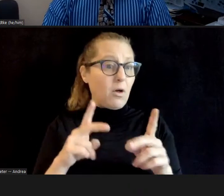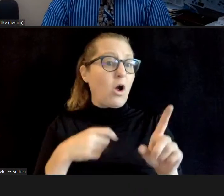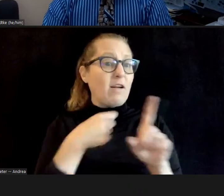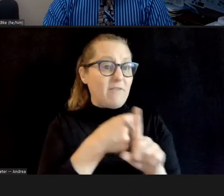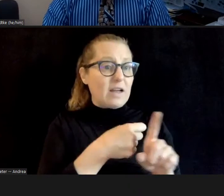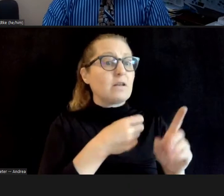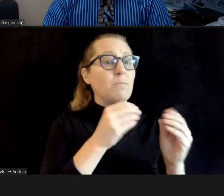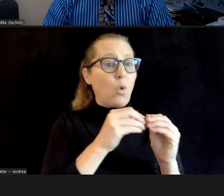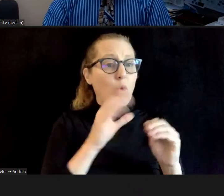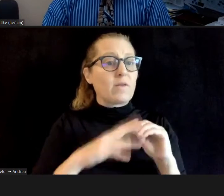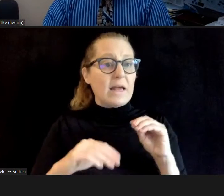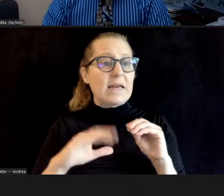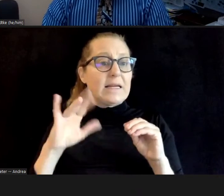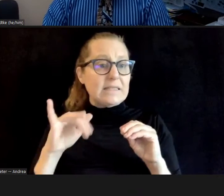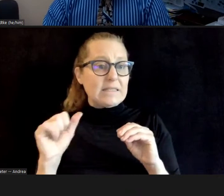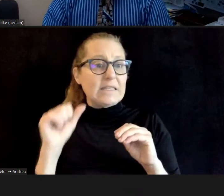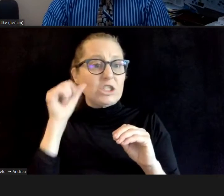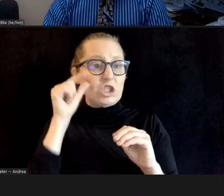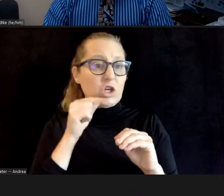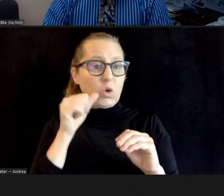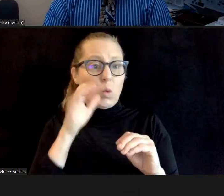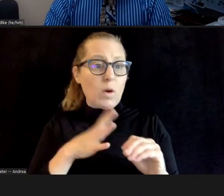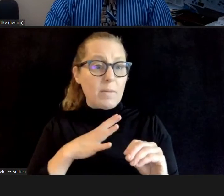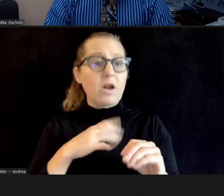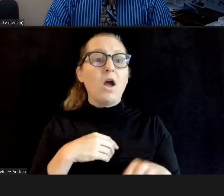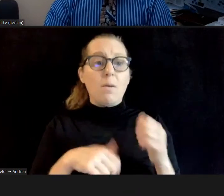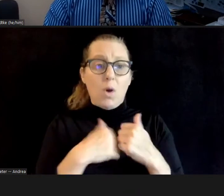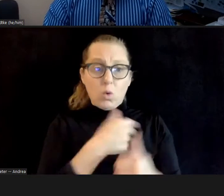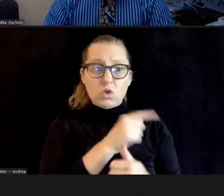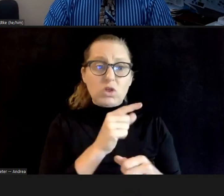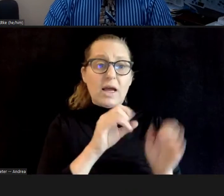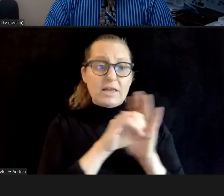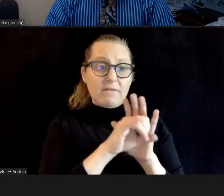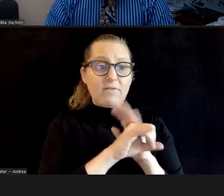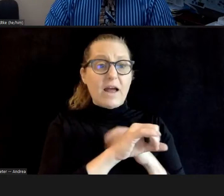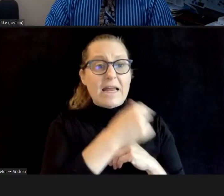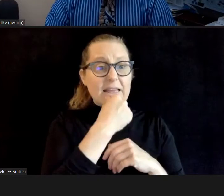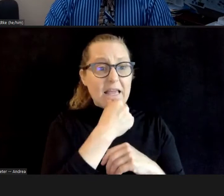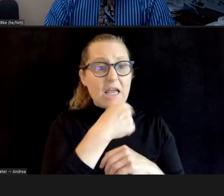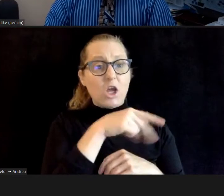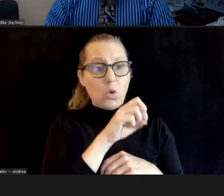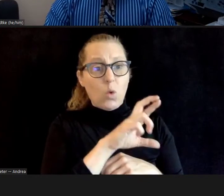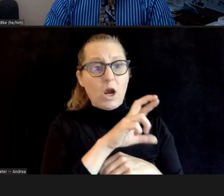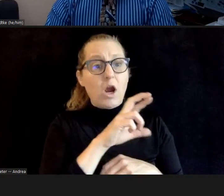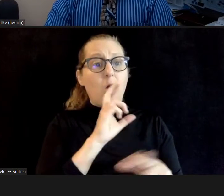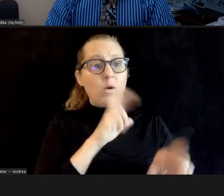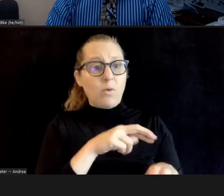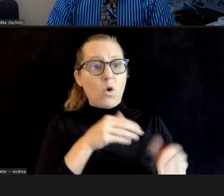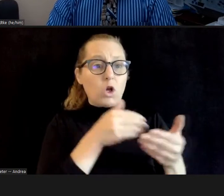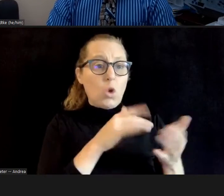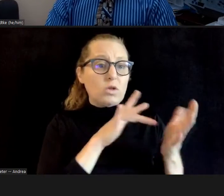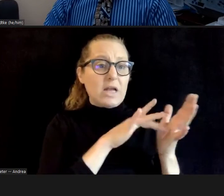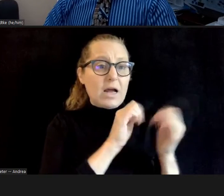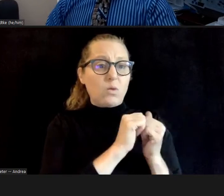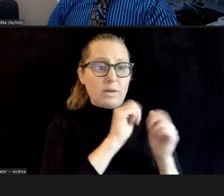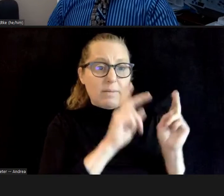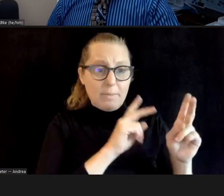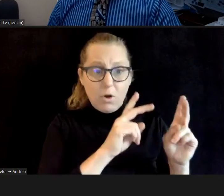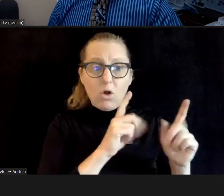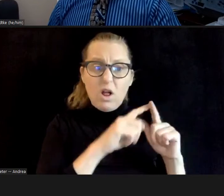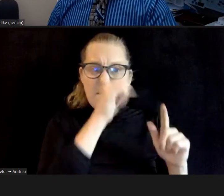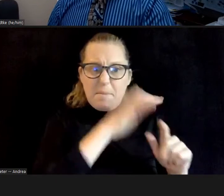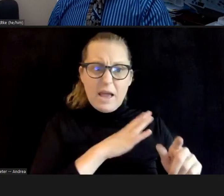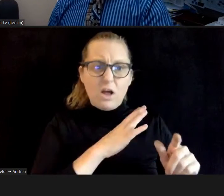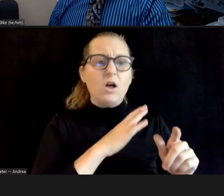women. While most identify as gay or queer and report close contact with people assigned male at birth, some cases identify as